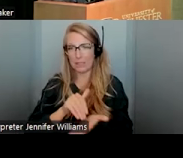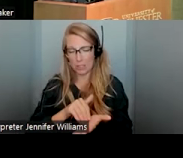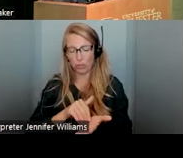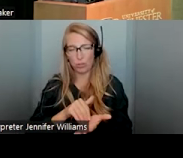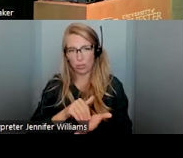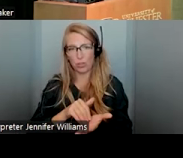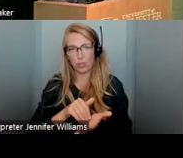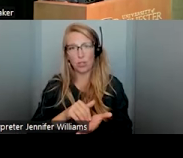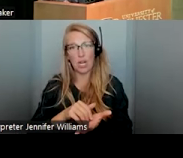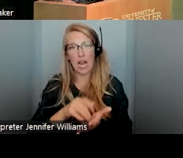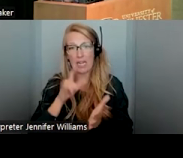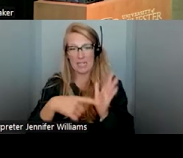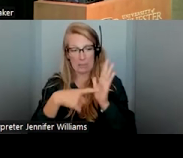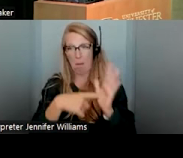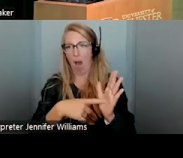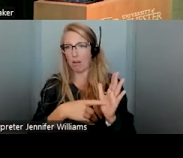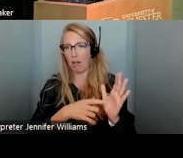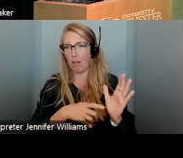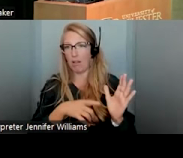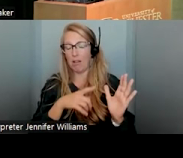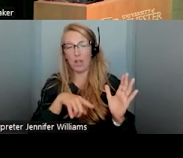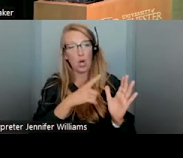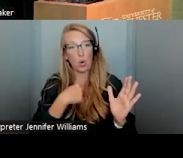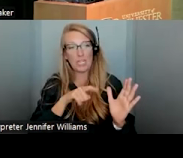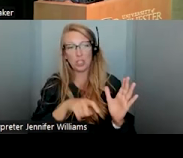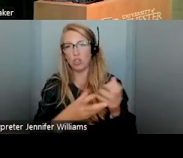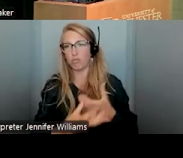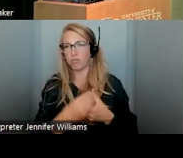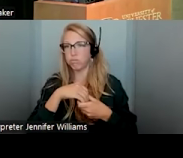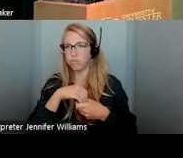And it's a model that we should also continue